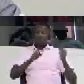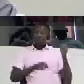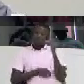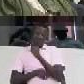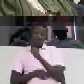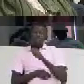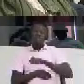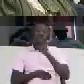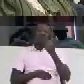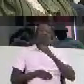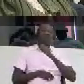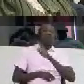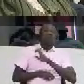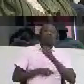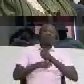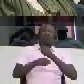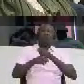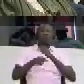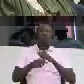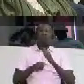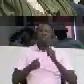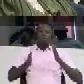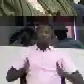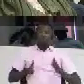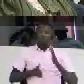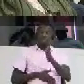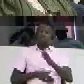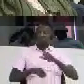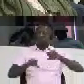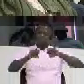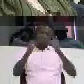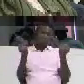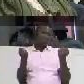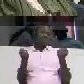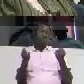the other forms of human rights abuses.